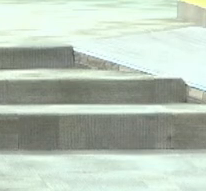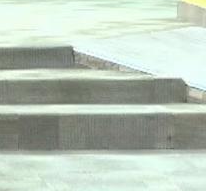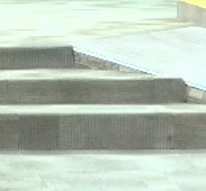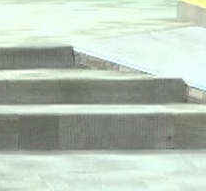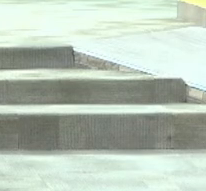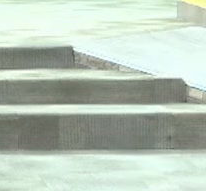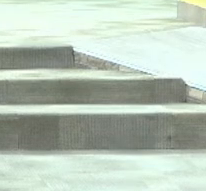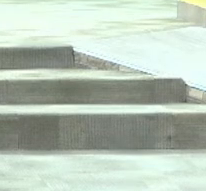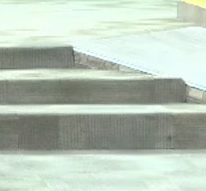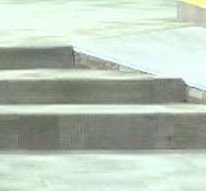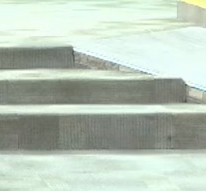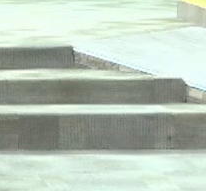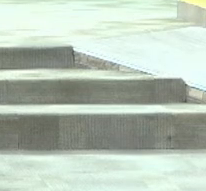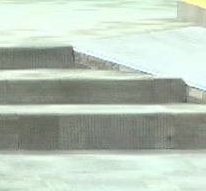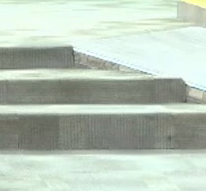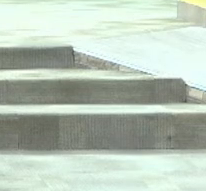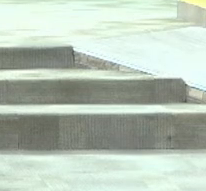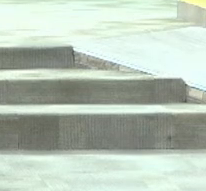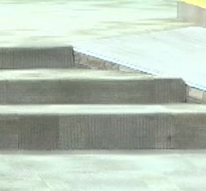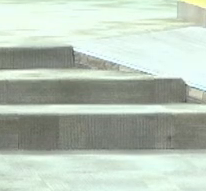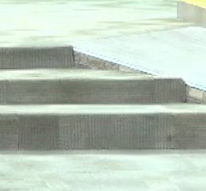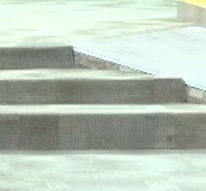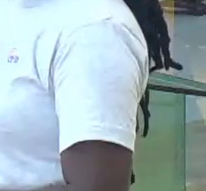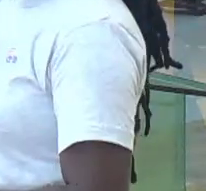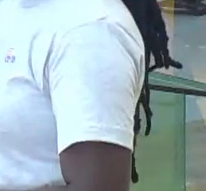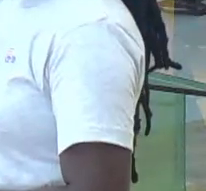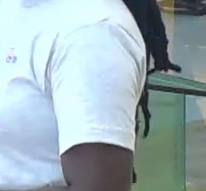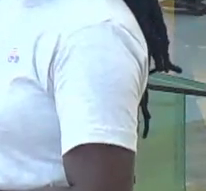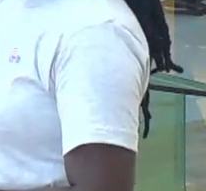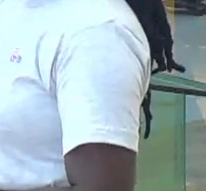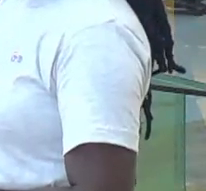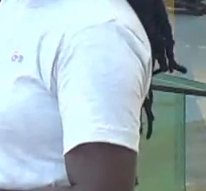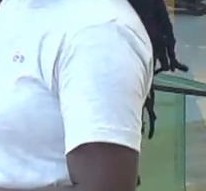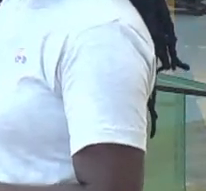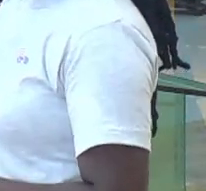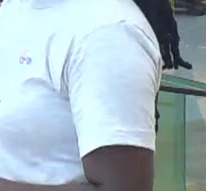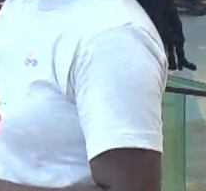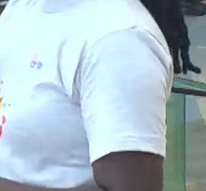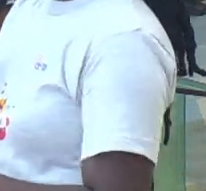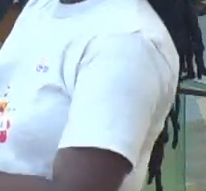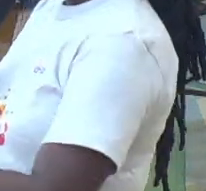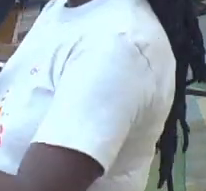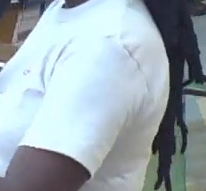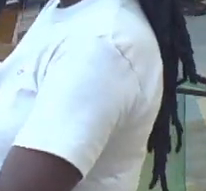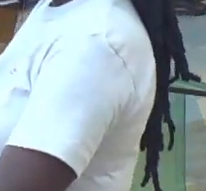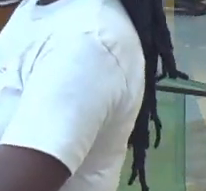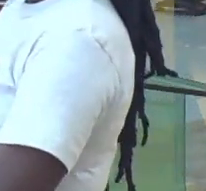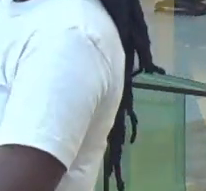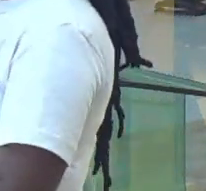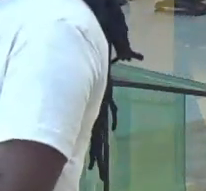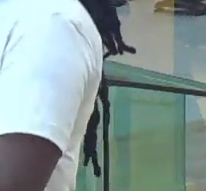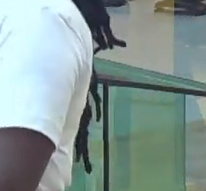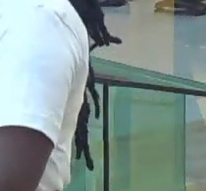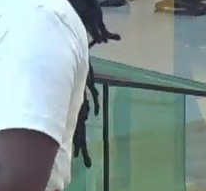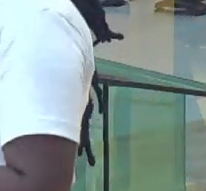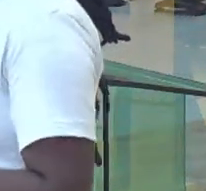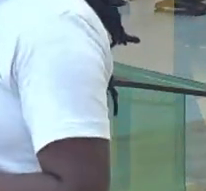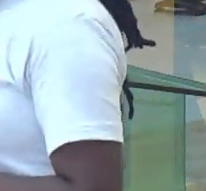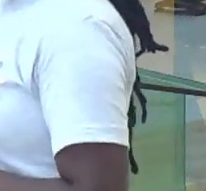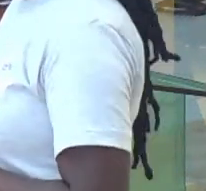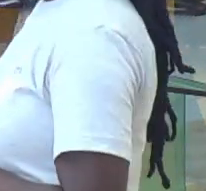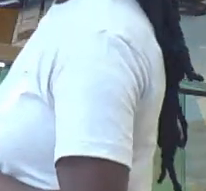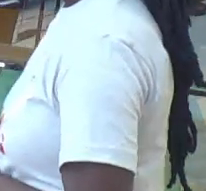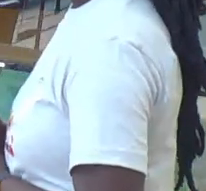Amos. We will have a word of prayer from Ellen before we start. Let us believe and